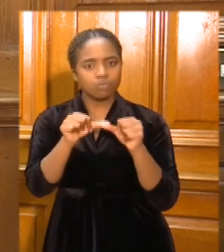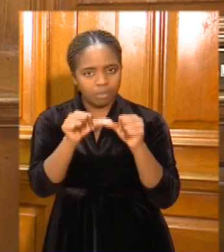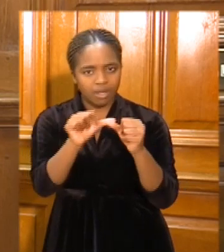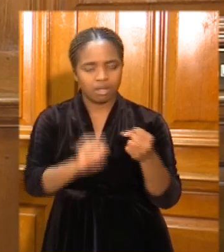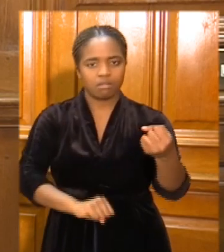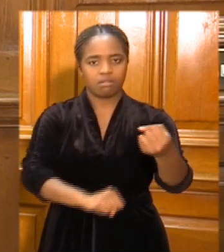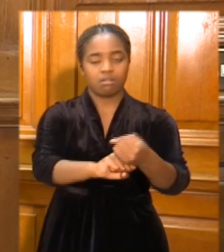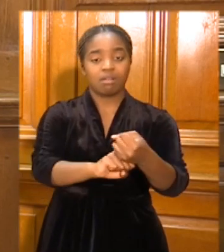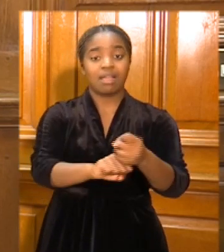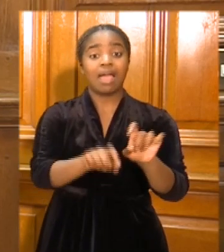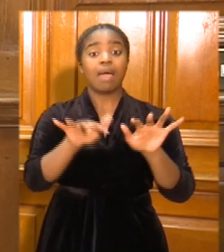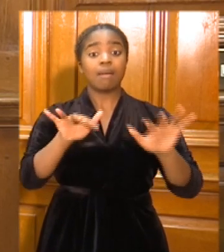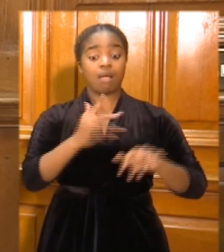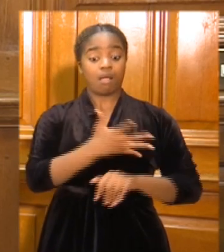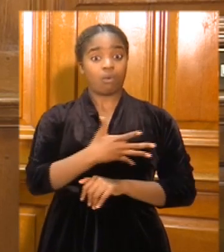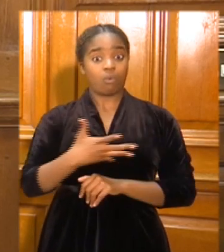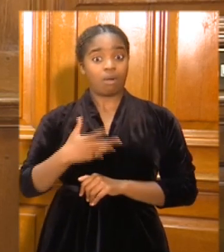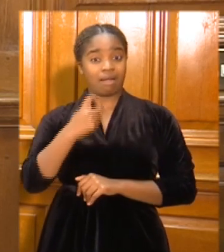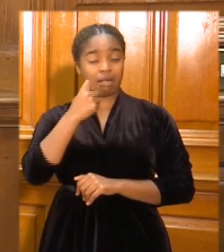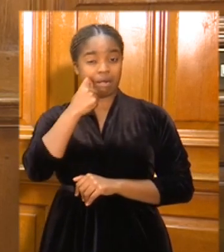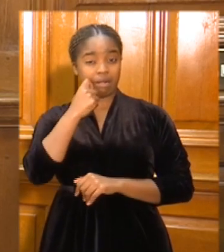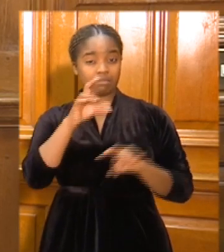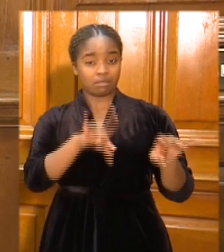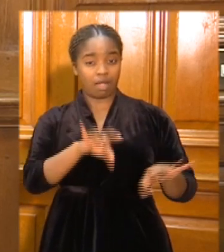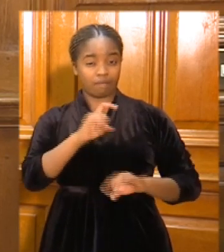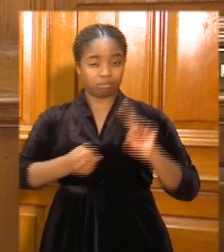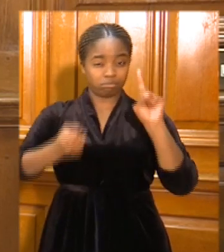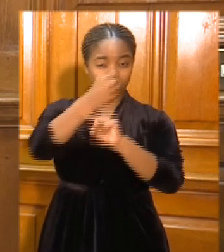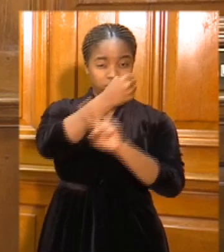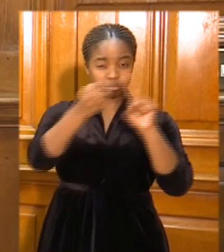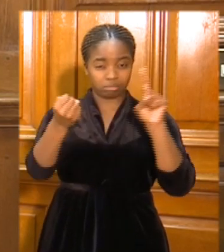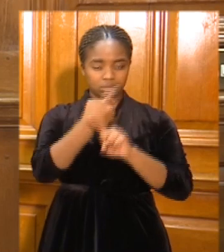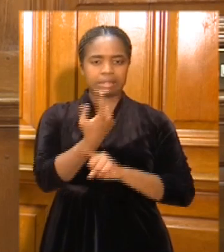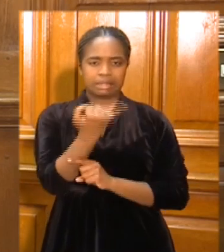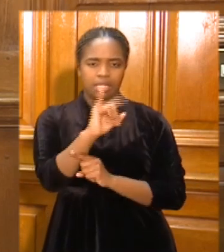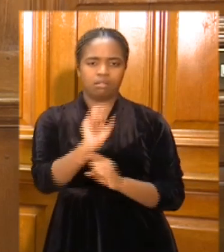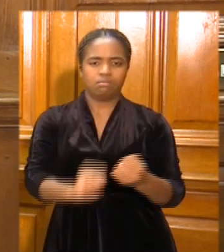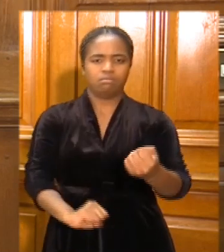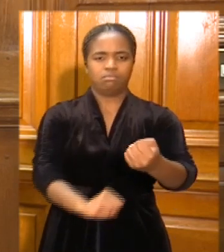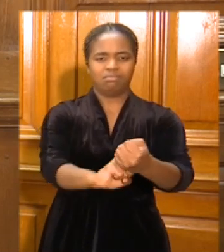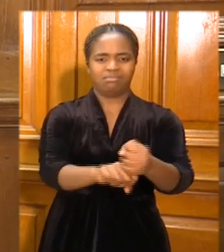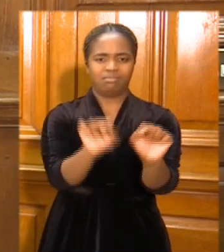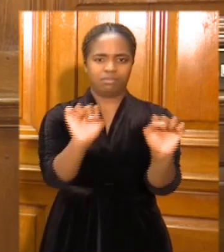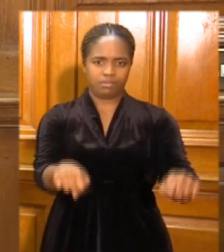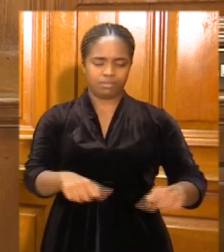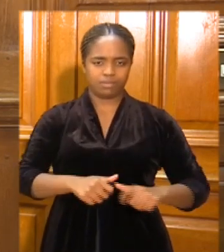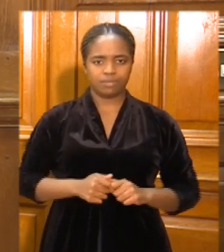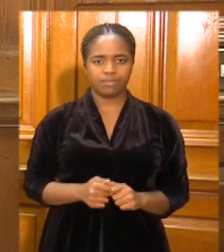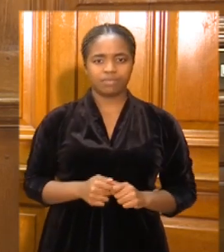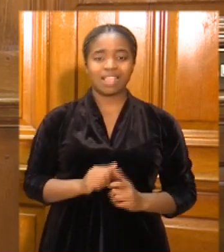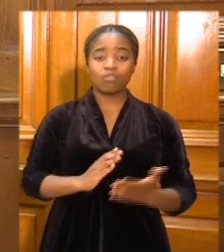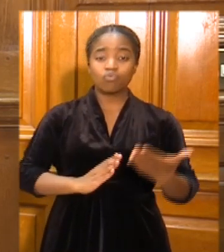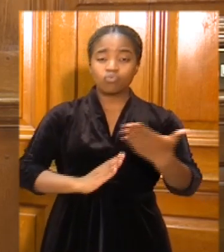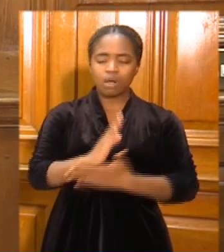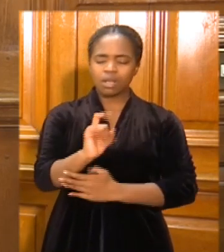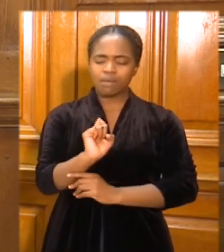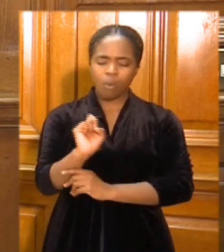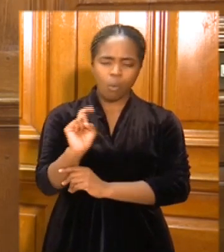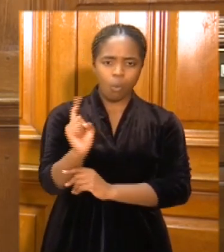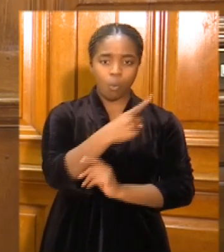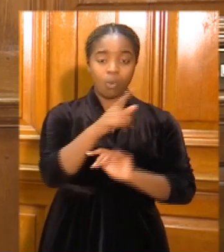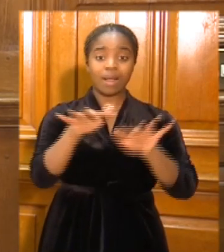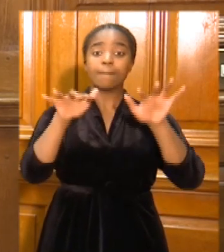gender-based violence. We need to consistently affirm that the rights of all